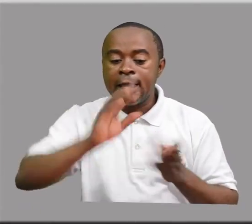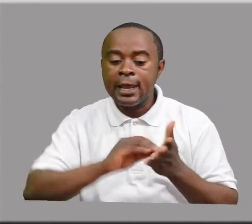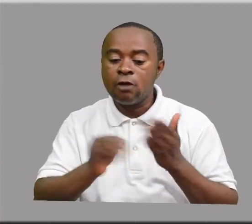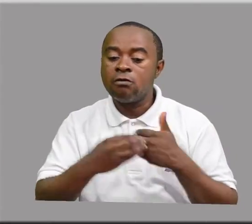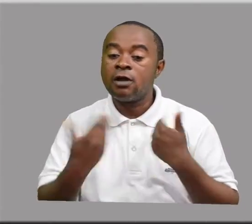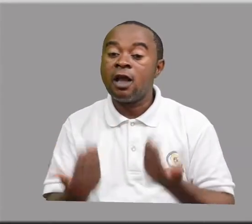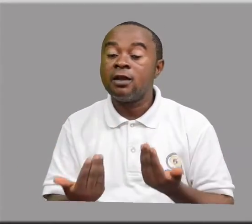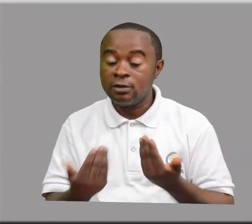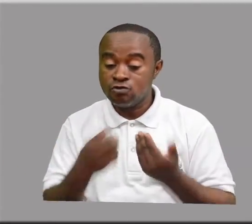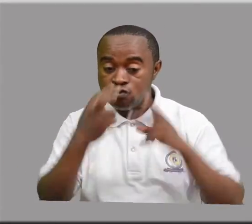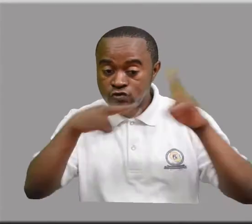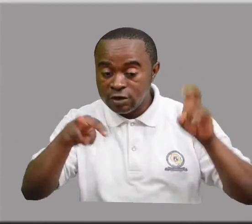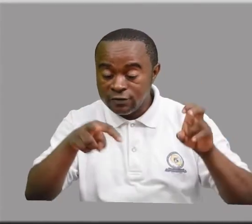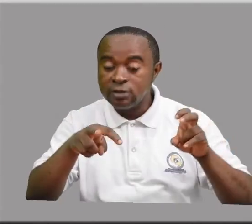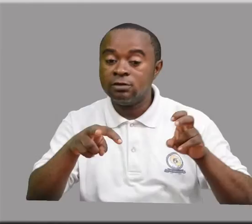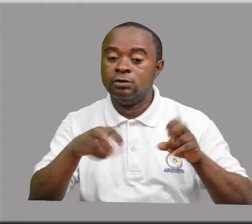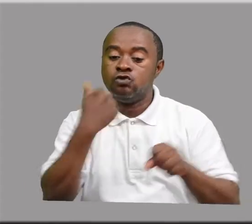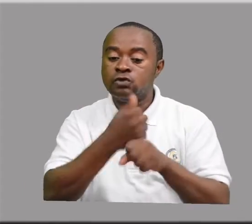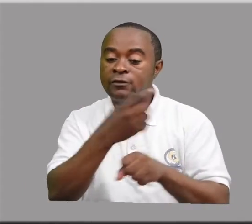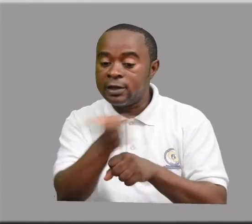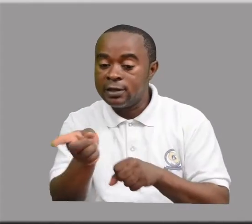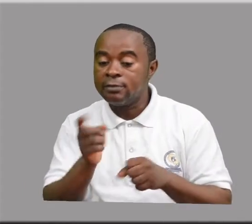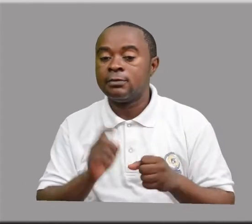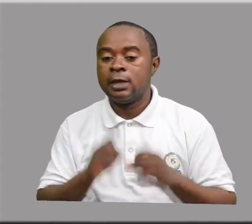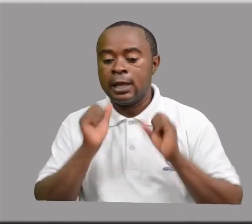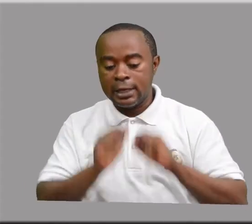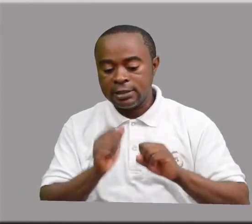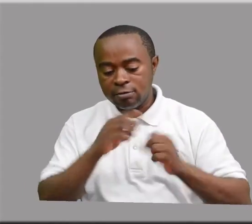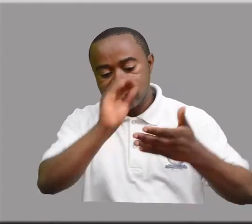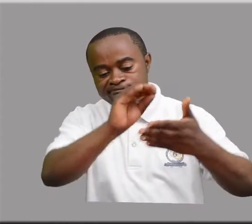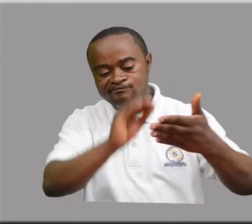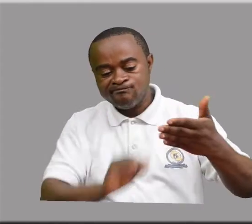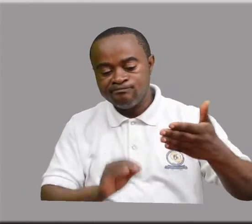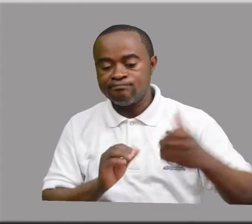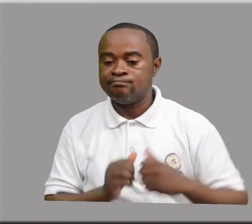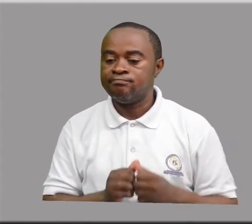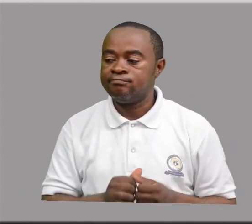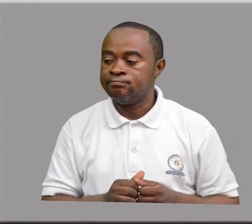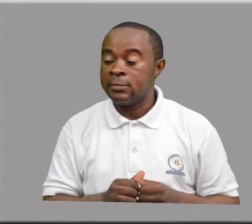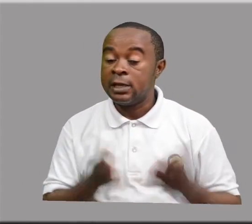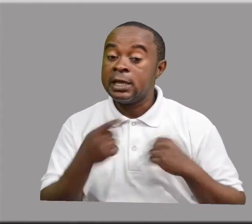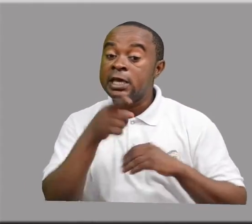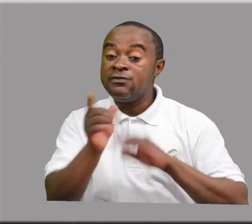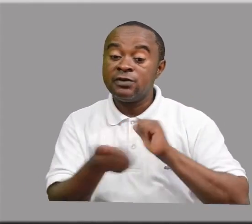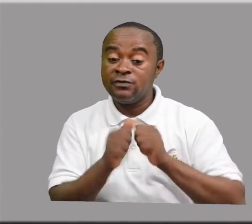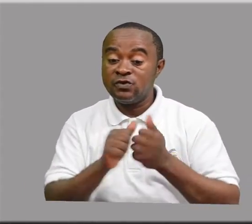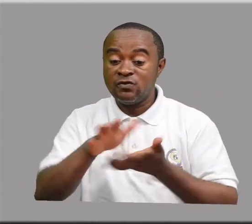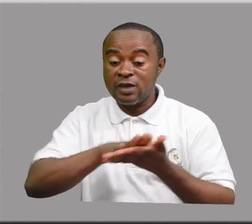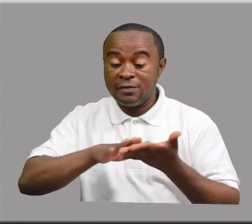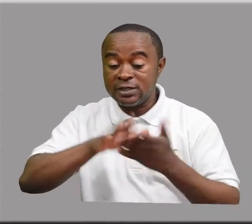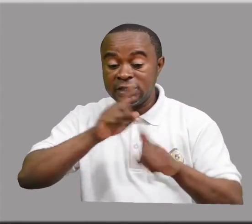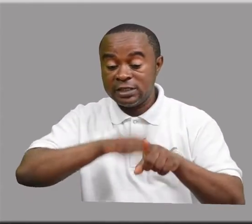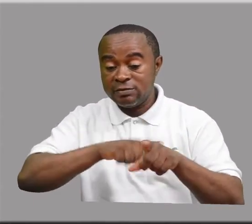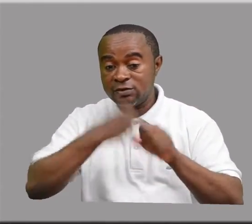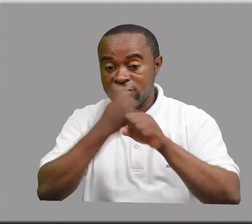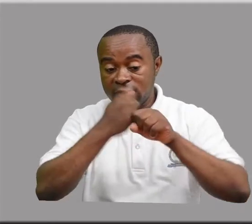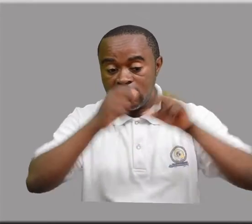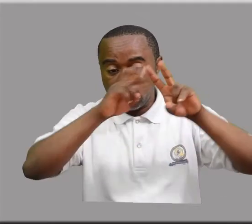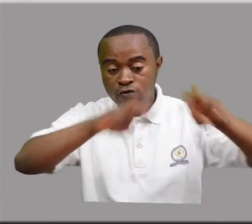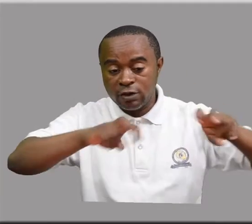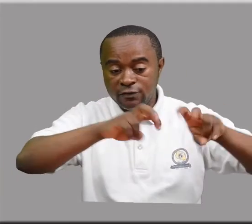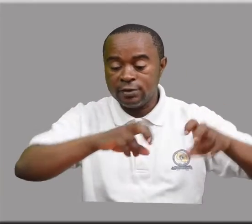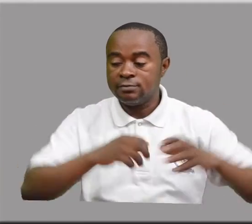maybe in Tanzania, or if you are in Iringa, maybe in Iringa it hasn't been asked. So basically here you are trying to look into the gap in the